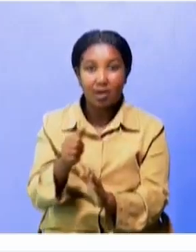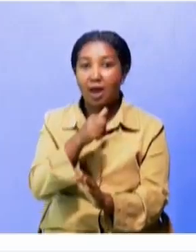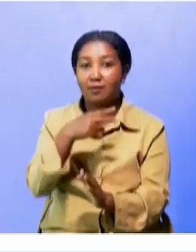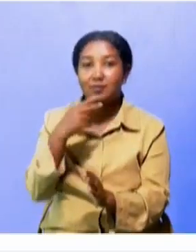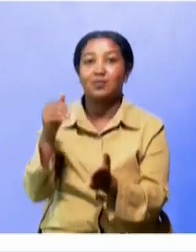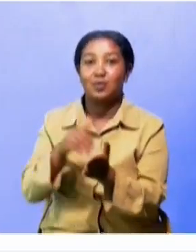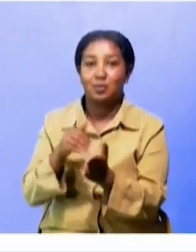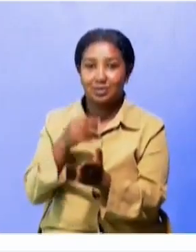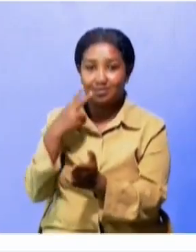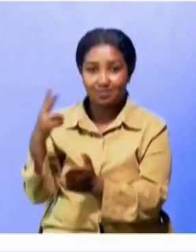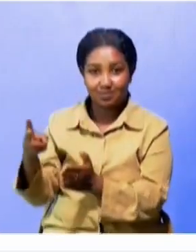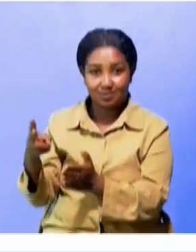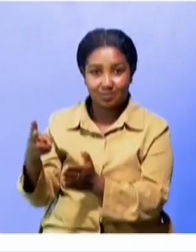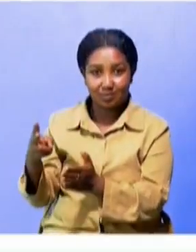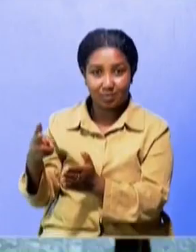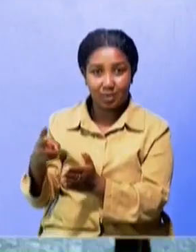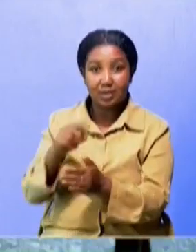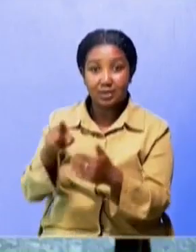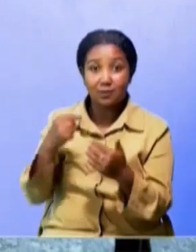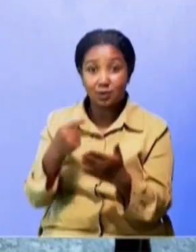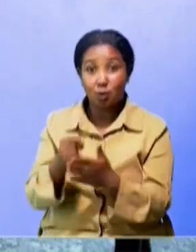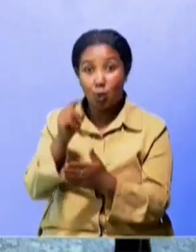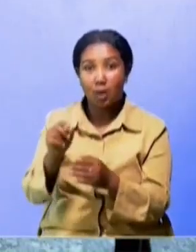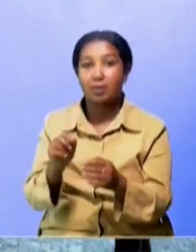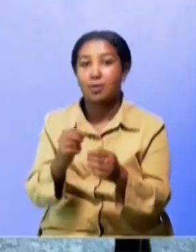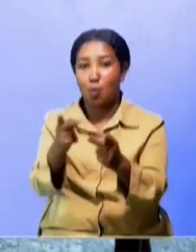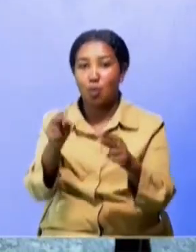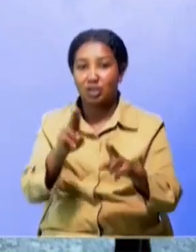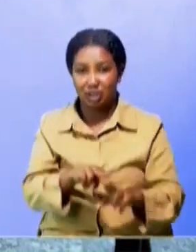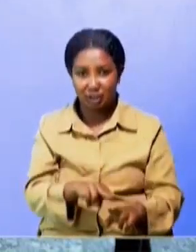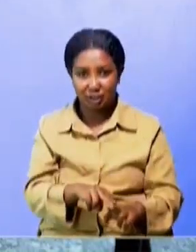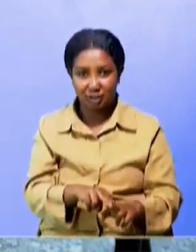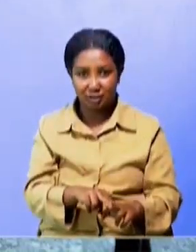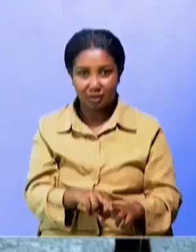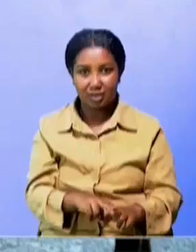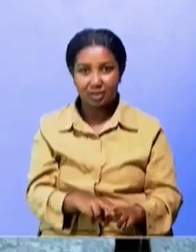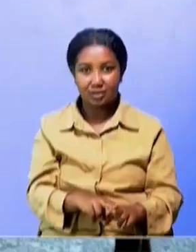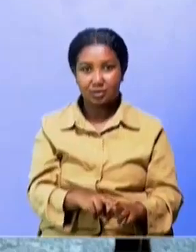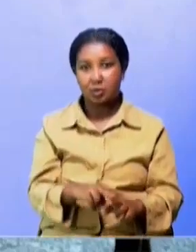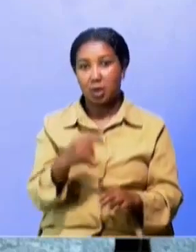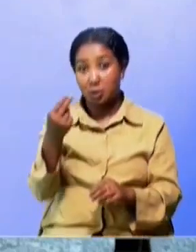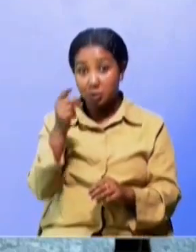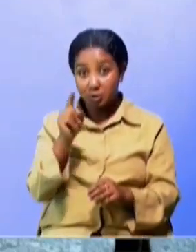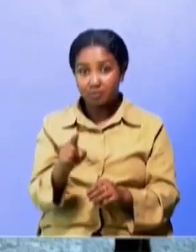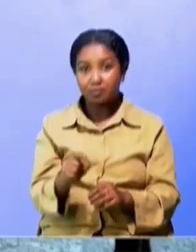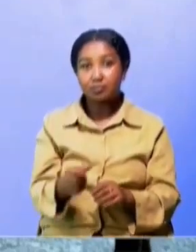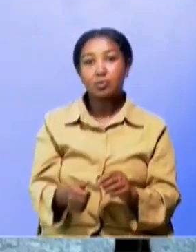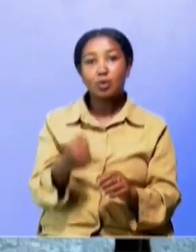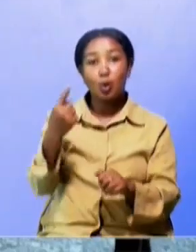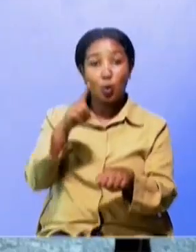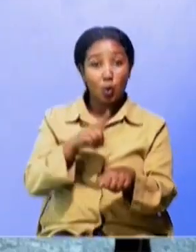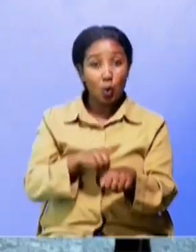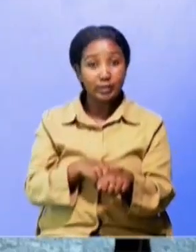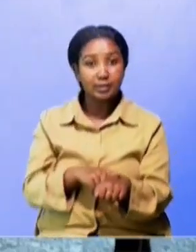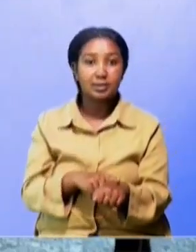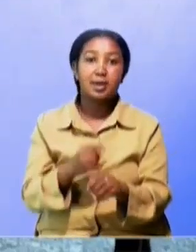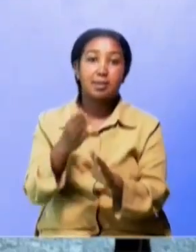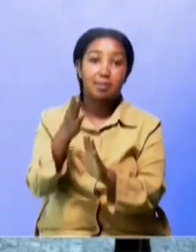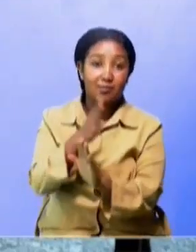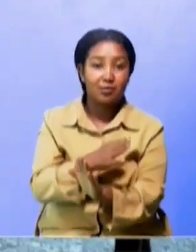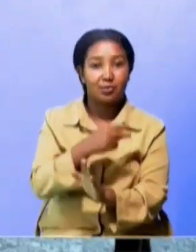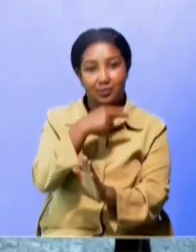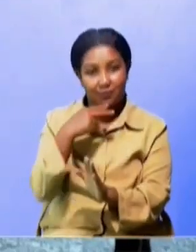of frequency. Therefore, this is one position. You are welcome to use always before the